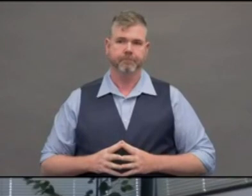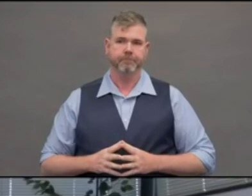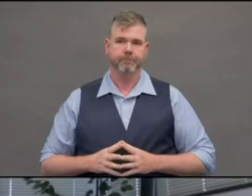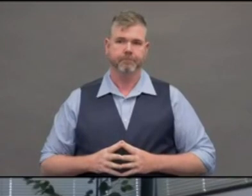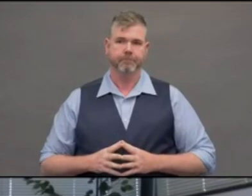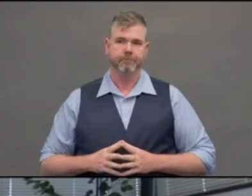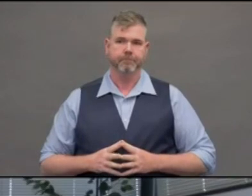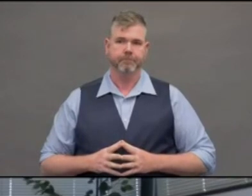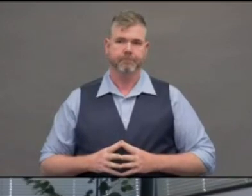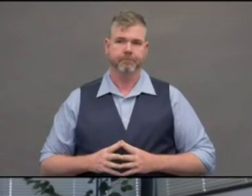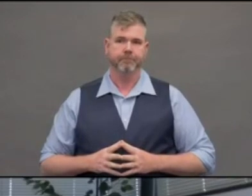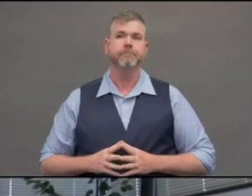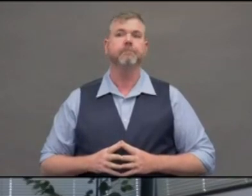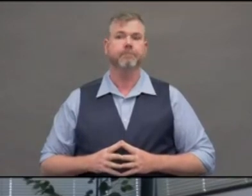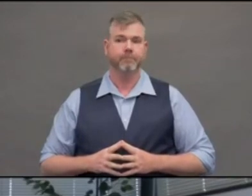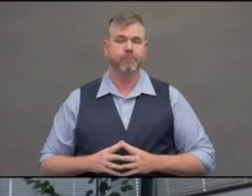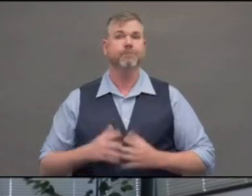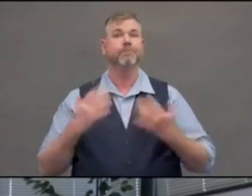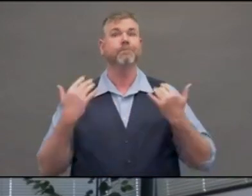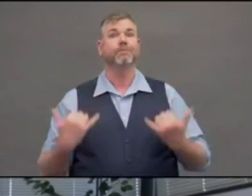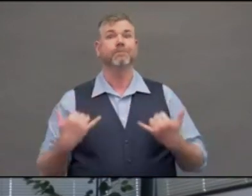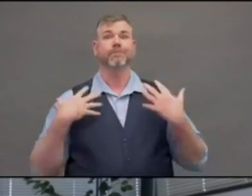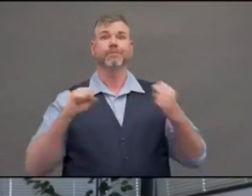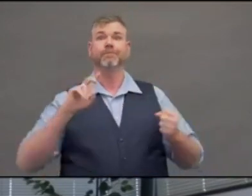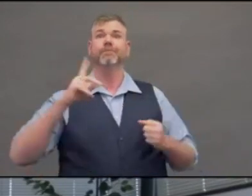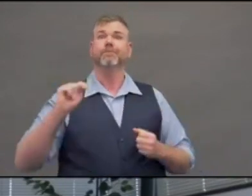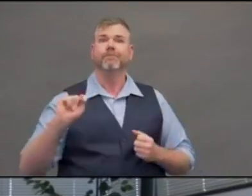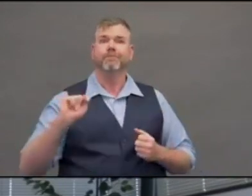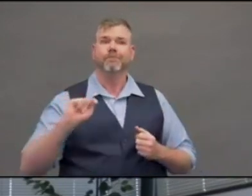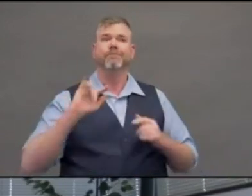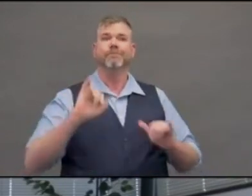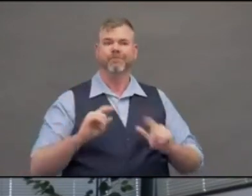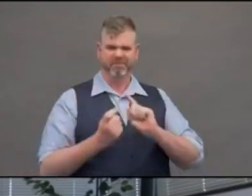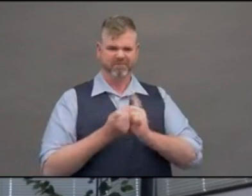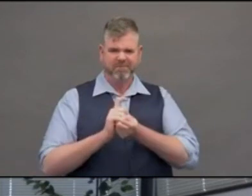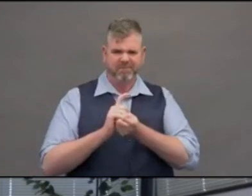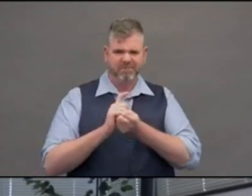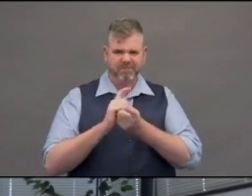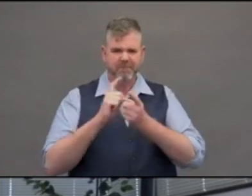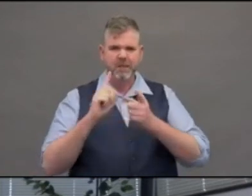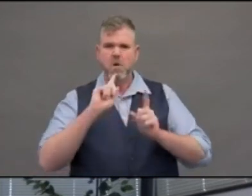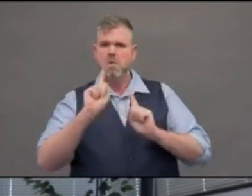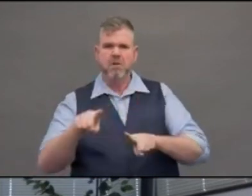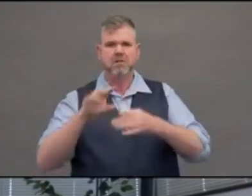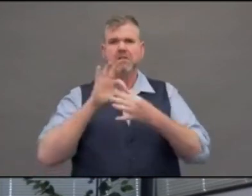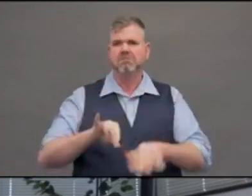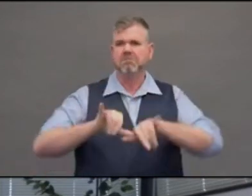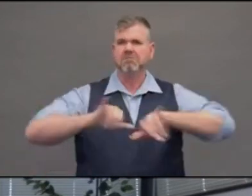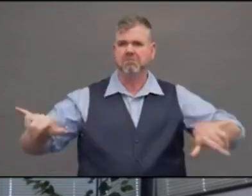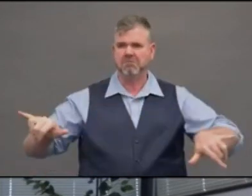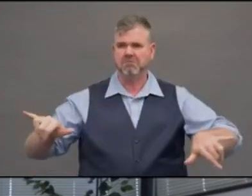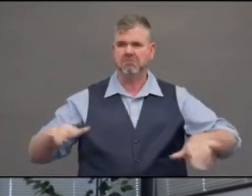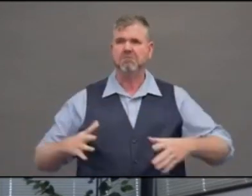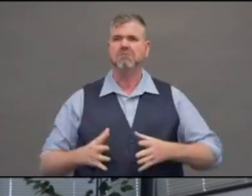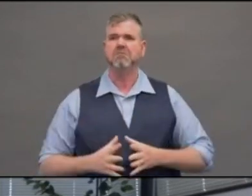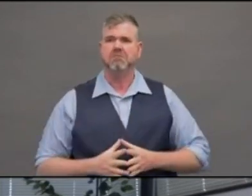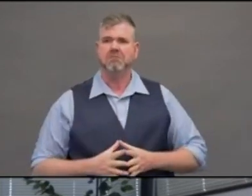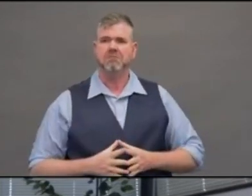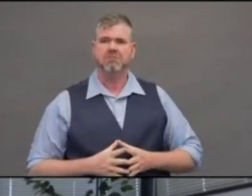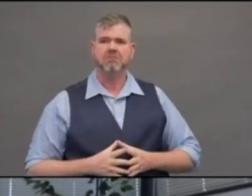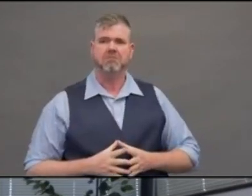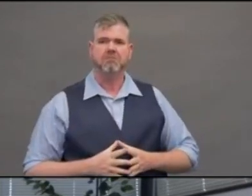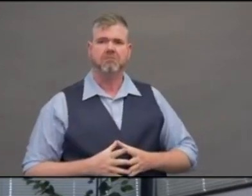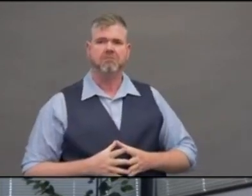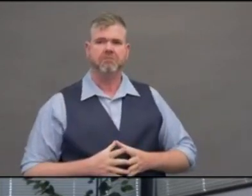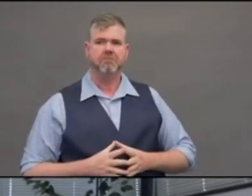out. And so, as the person who helped draft that, what do you want people to know about this revised order? Sure. Well,